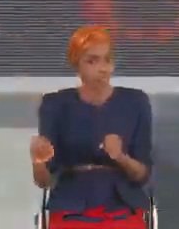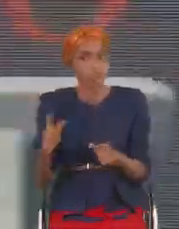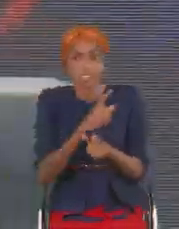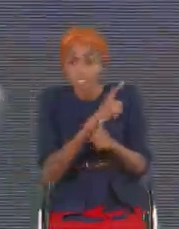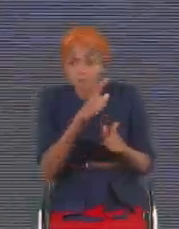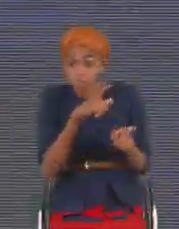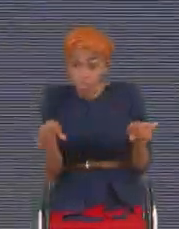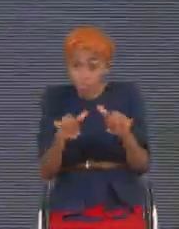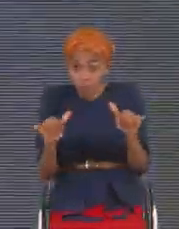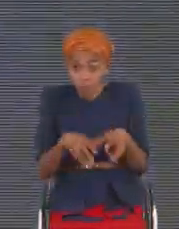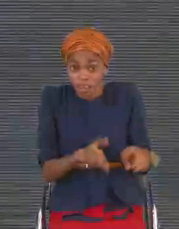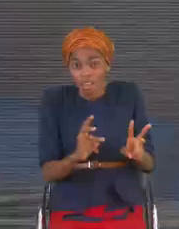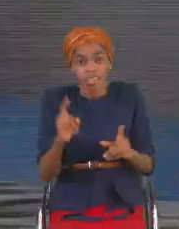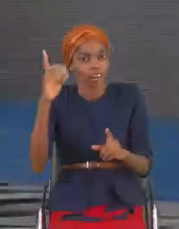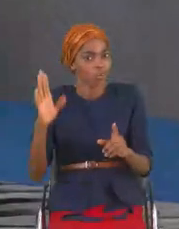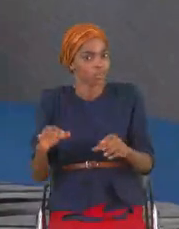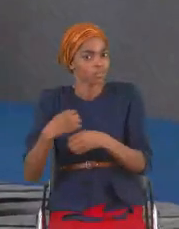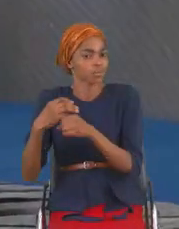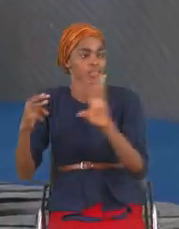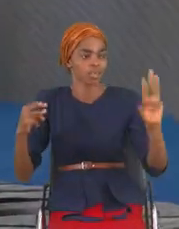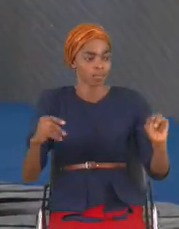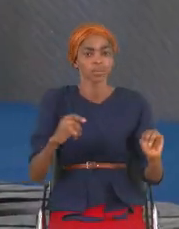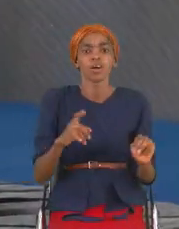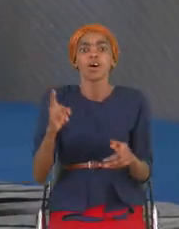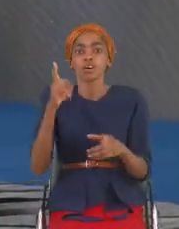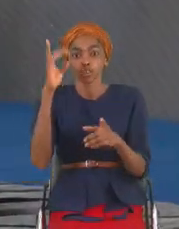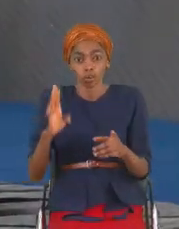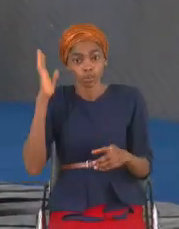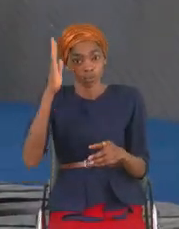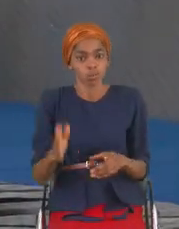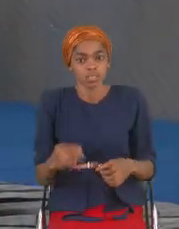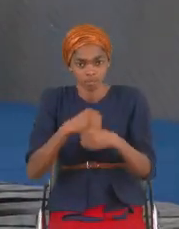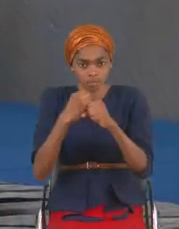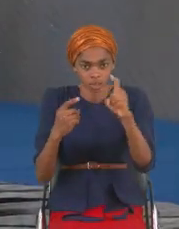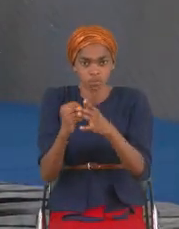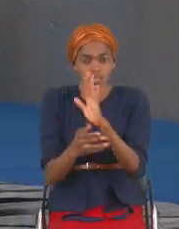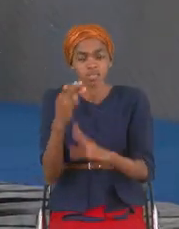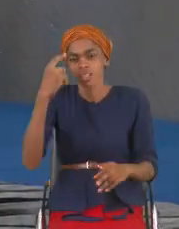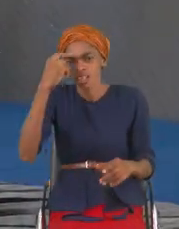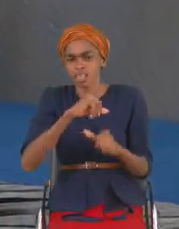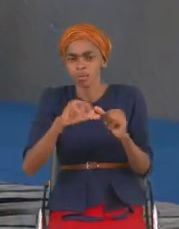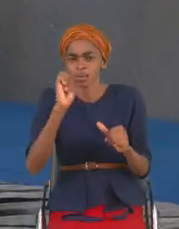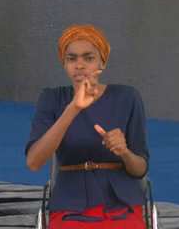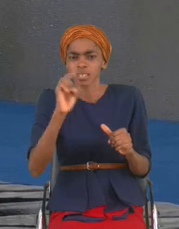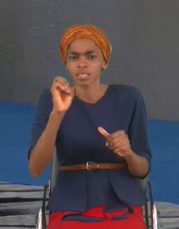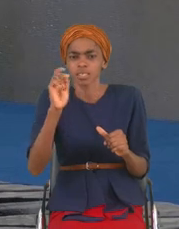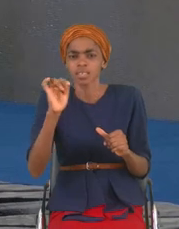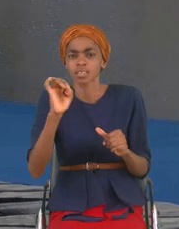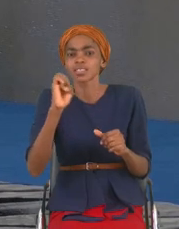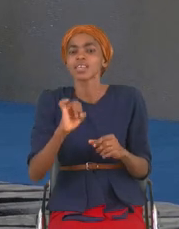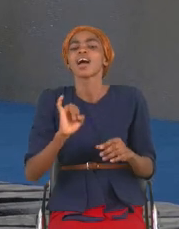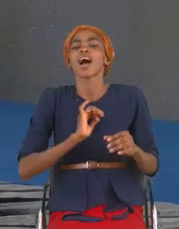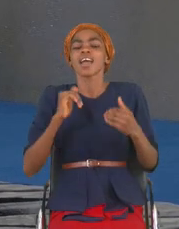made them, he will make you. And think about Ezekiel. I have made